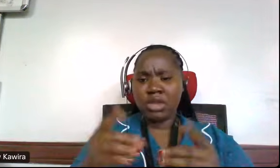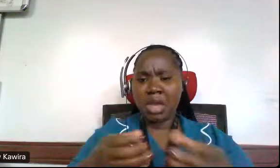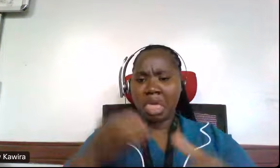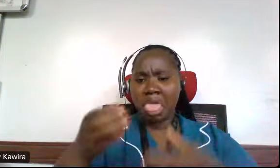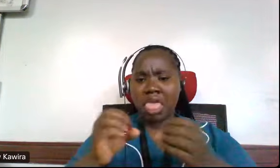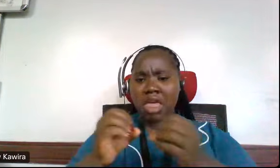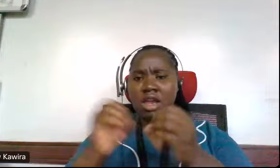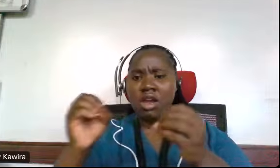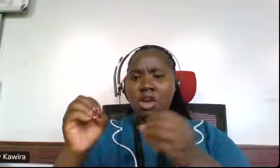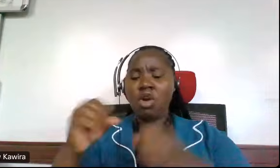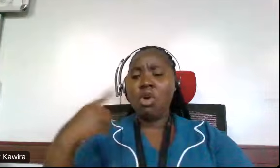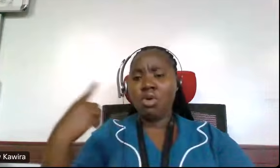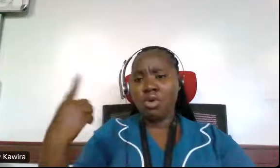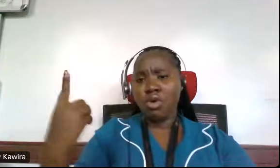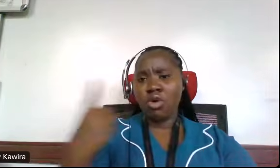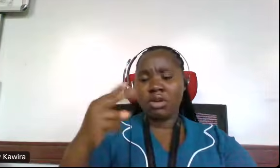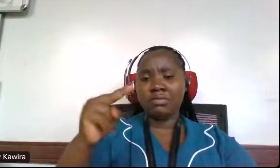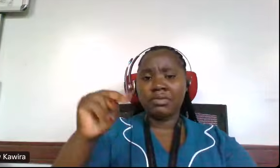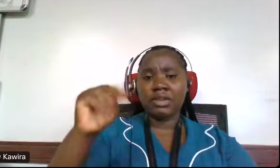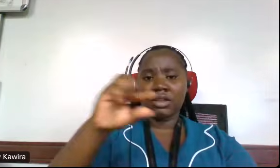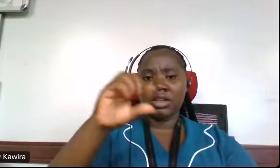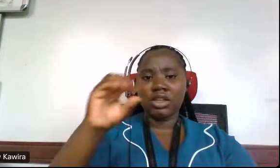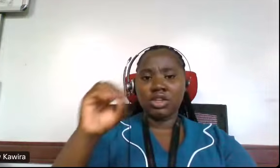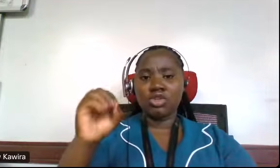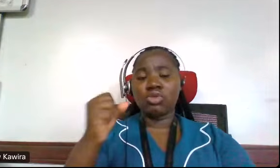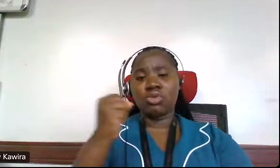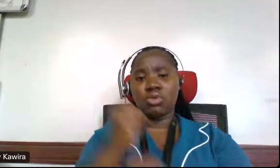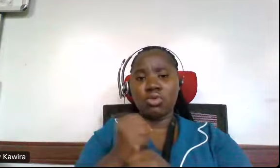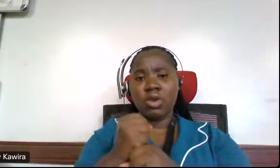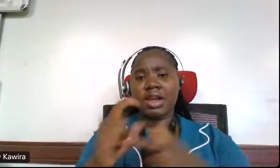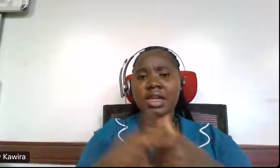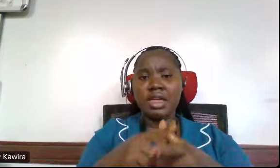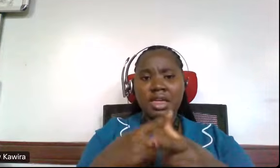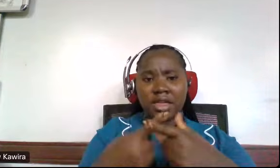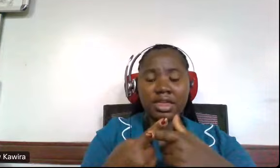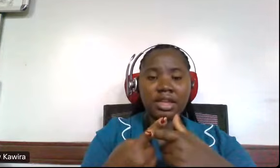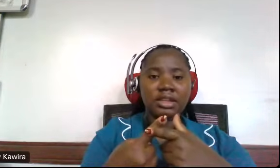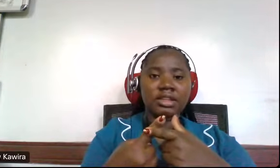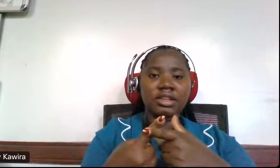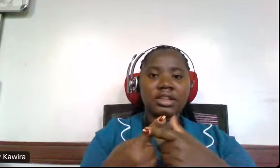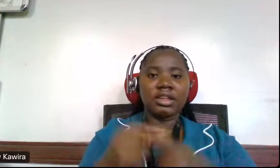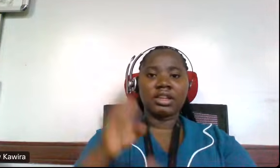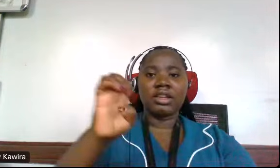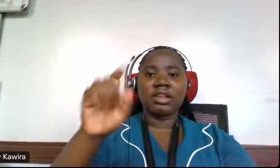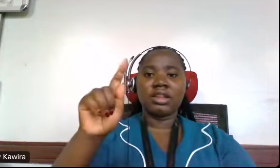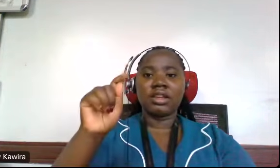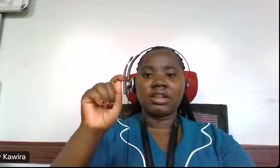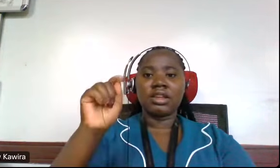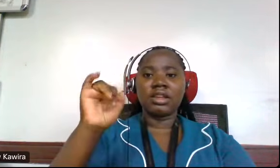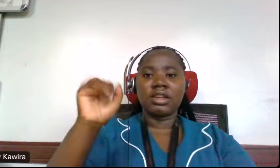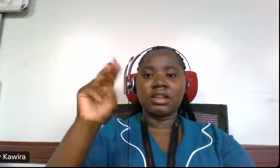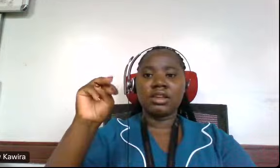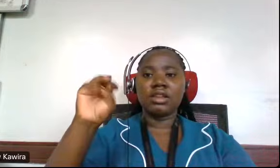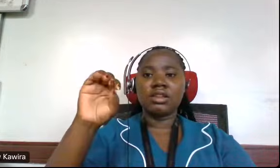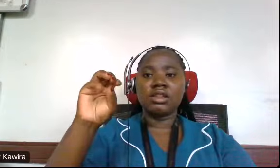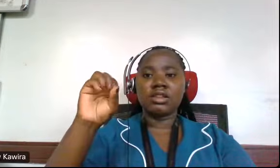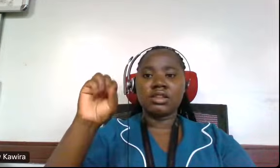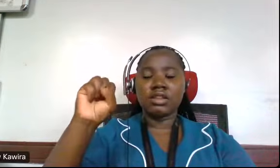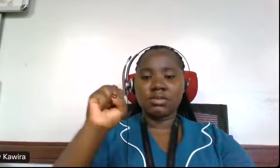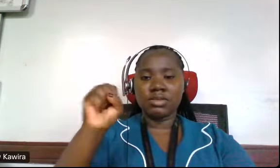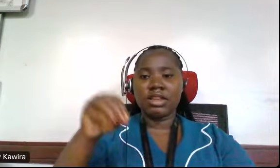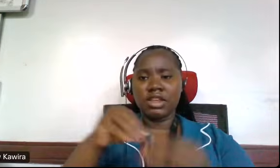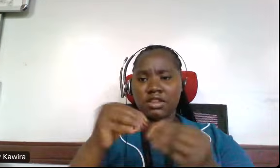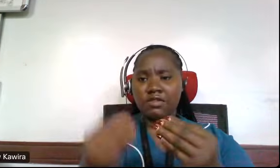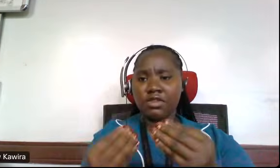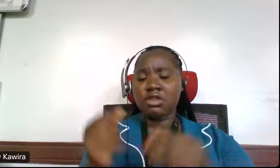doing NGO work, then you don't have to raise those eTIMS invoices. However, it is a requirement that you be registered on